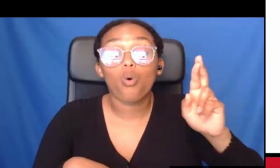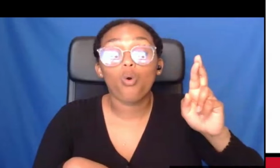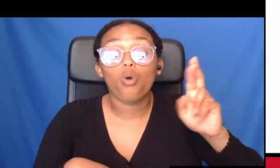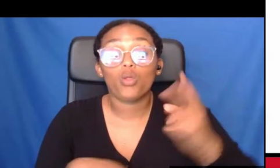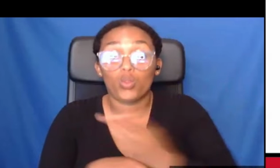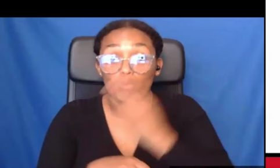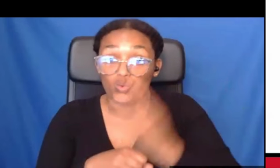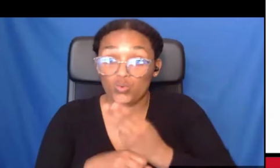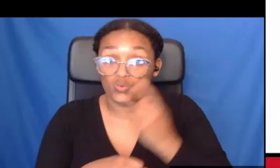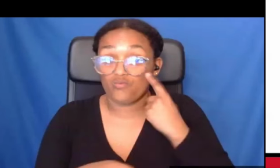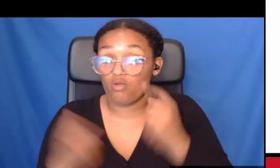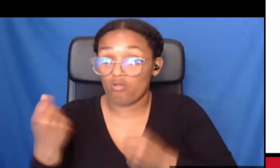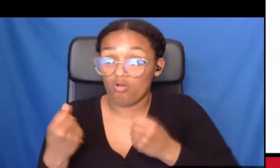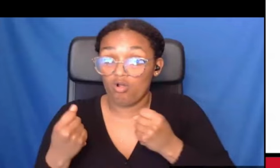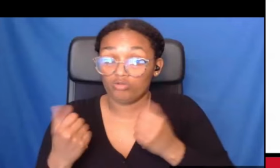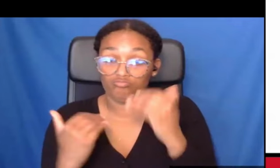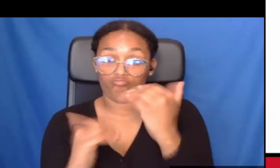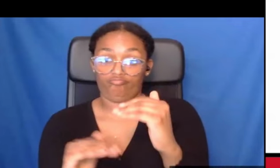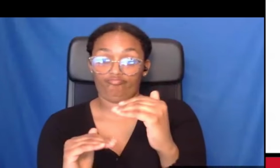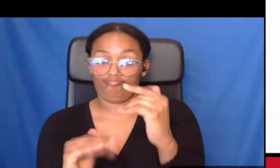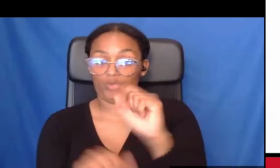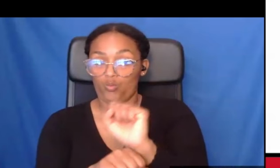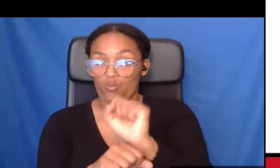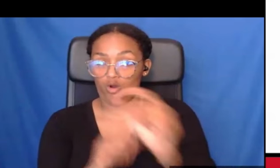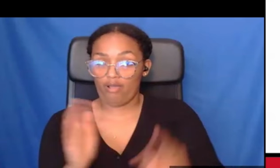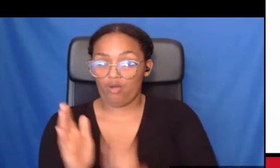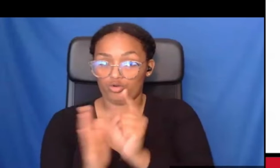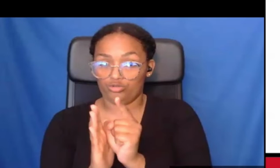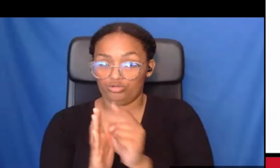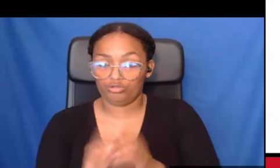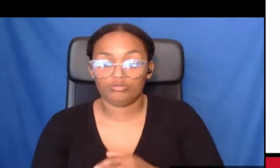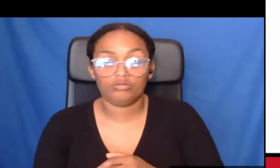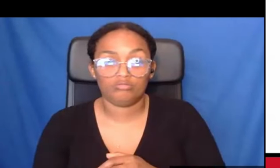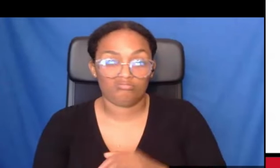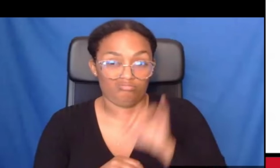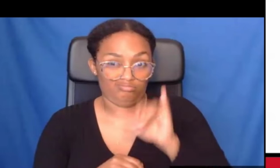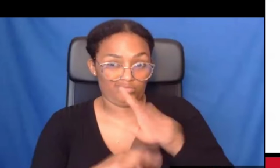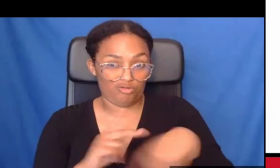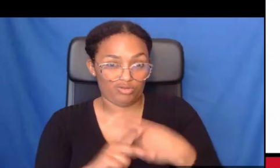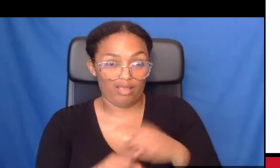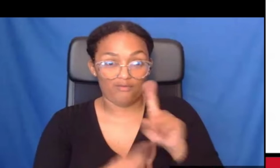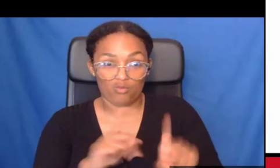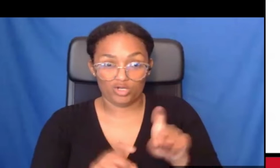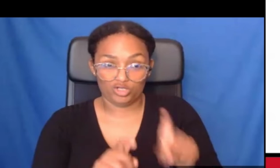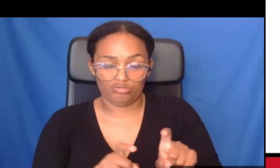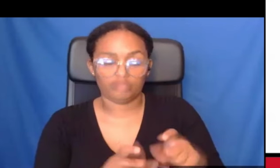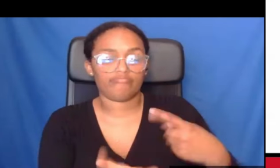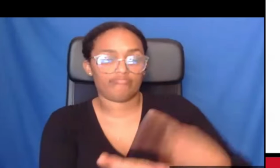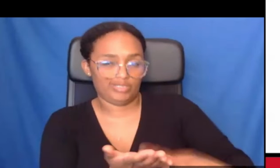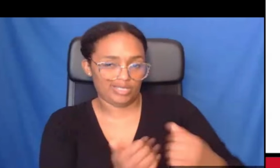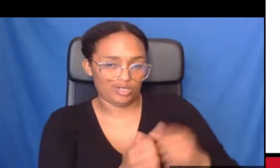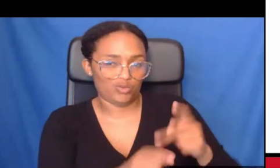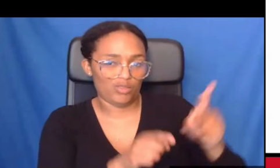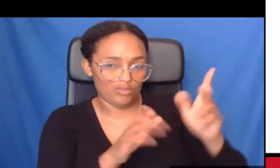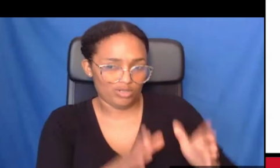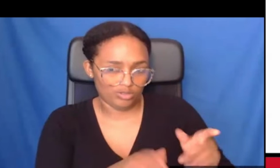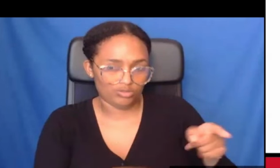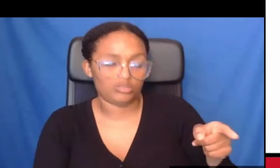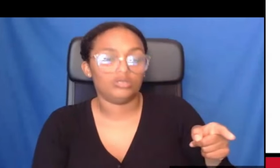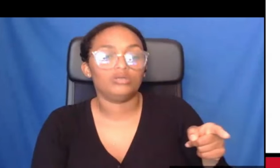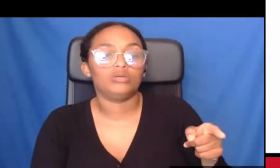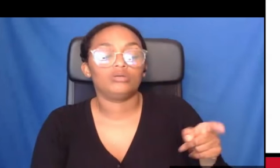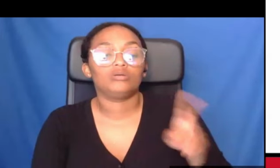to work hours? So discuss these issues with your insurance producer. Talk to them